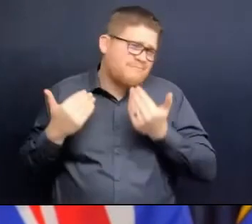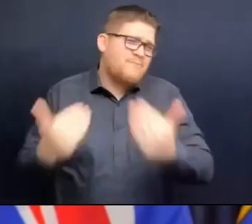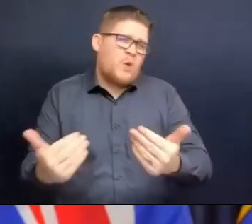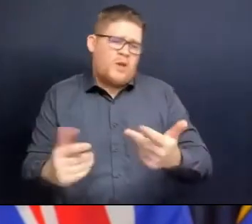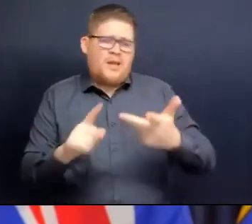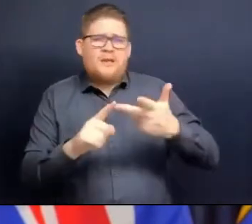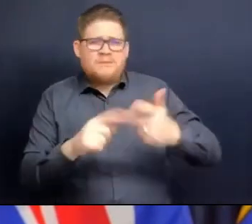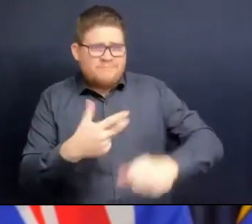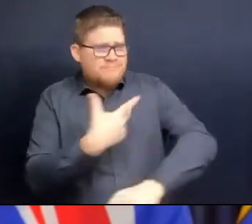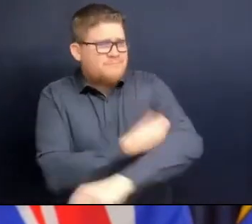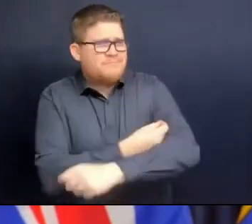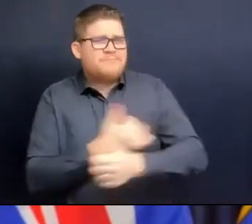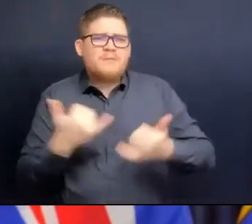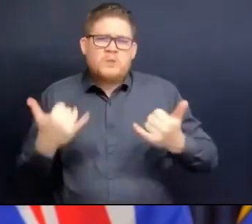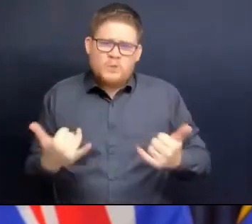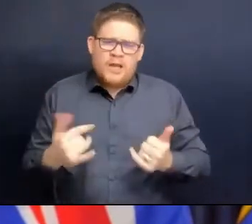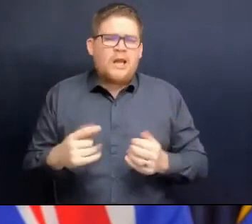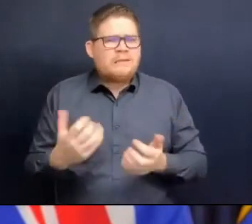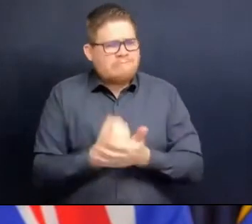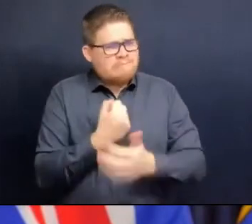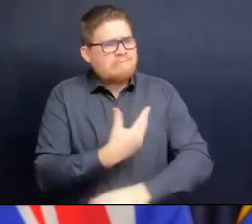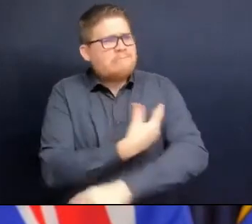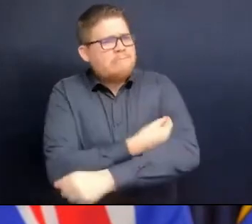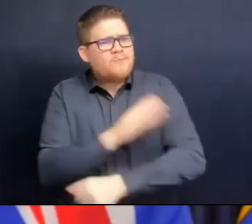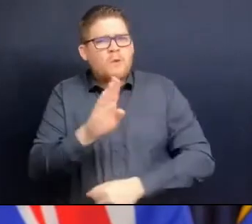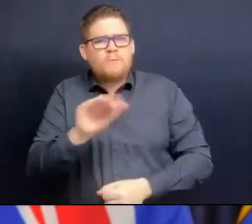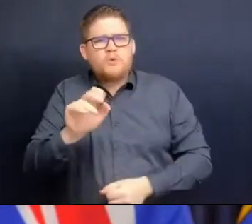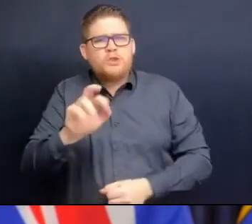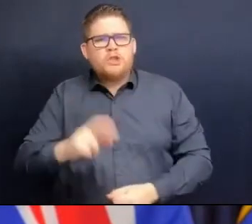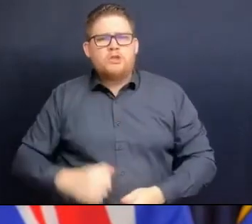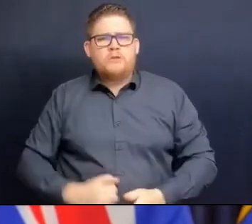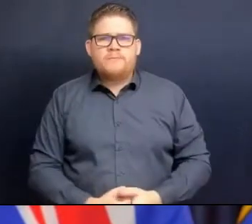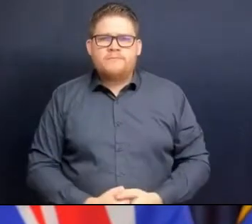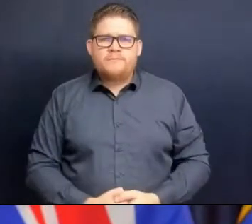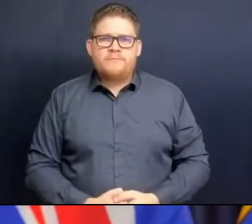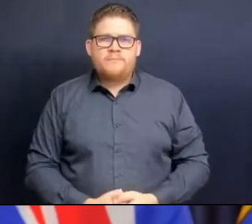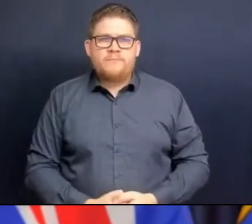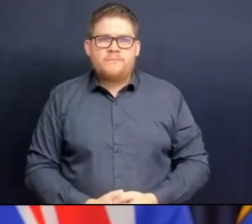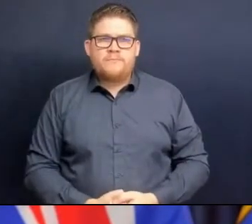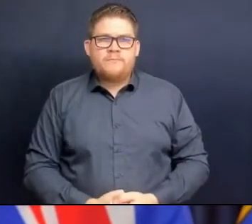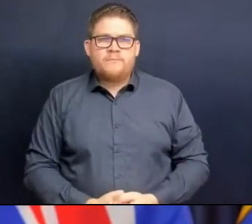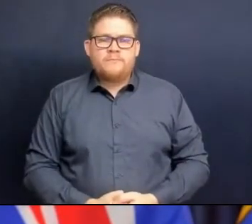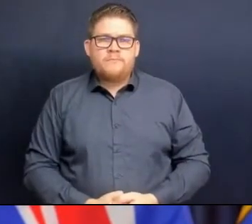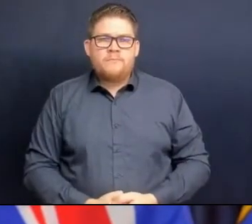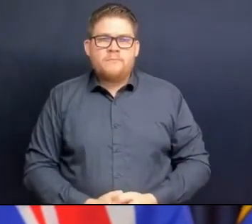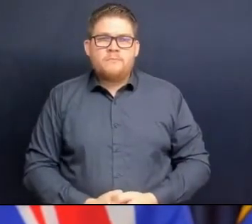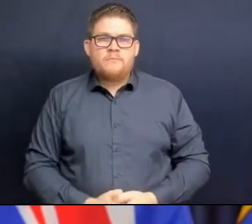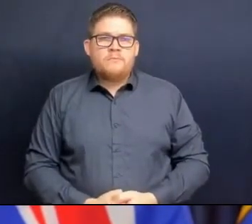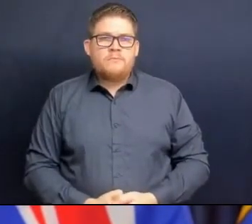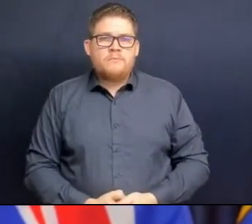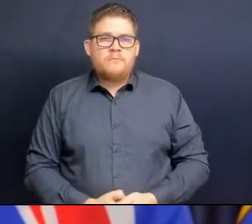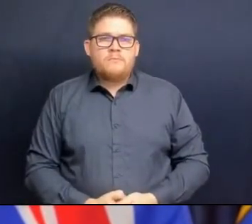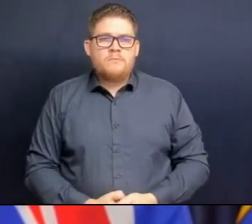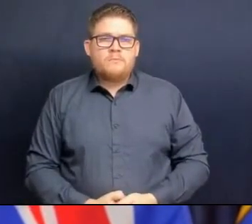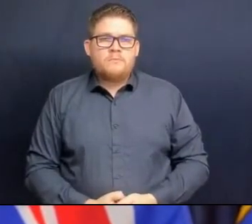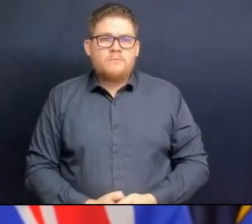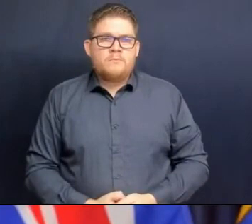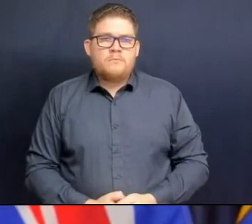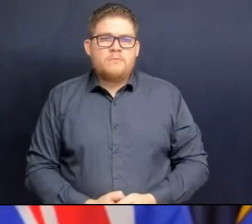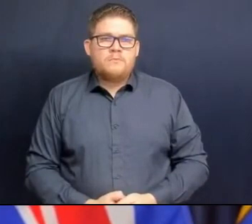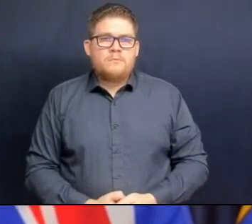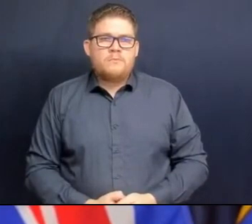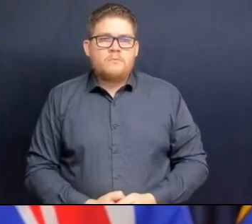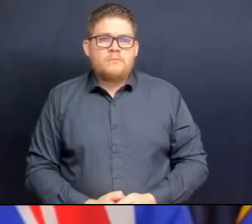appointment today. If they haven't received their first dose, of course, to book that appointment today. And I think if you look at the order